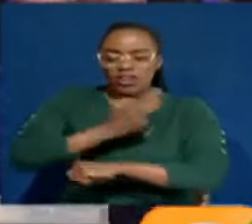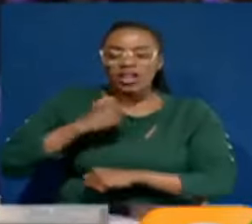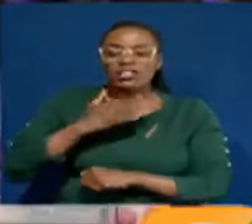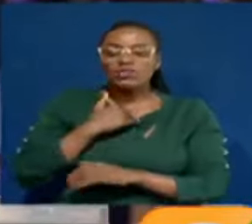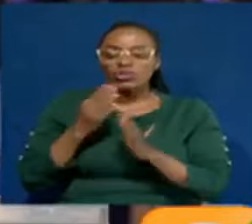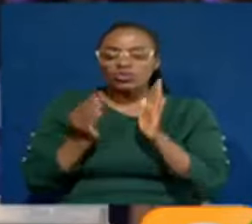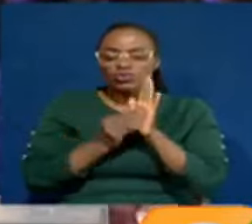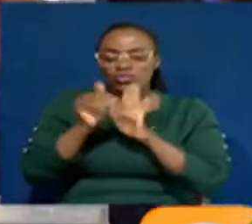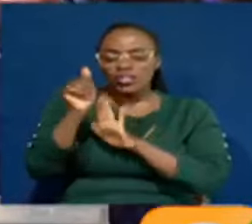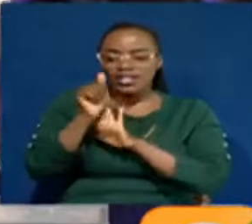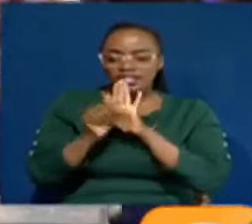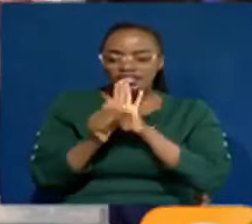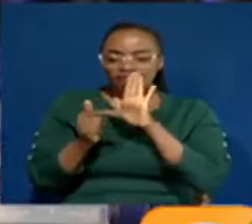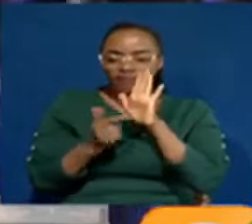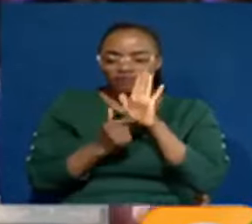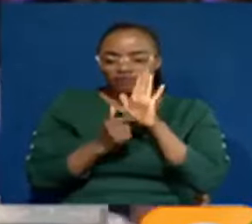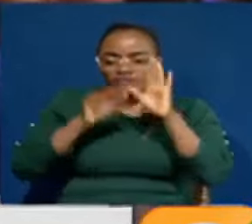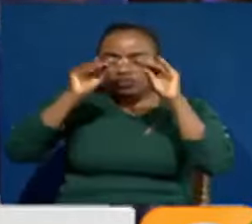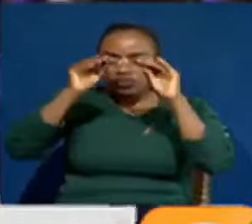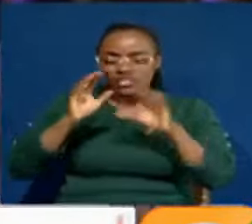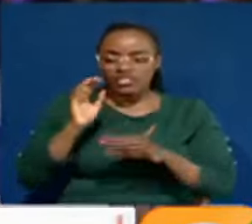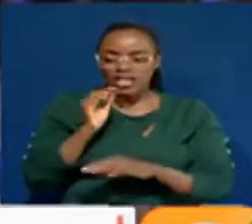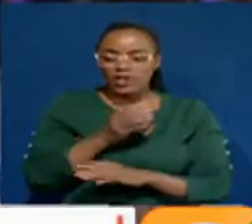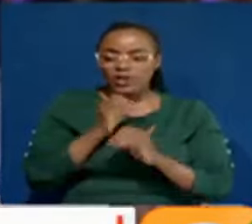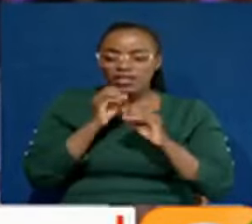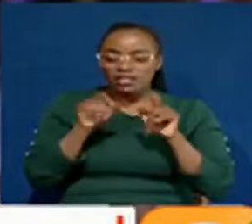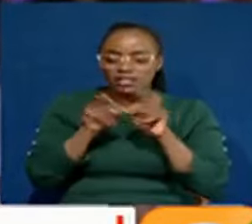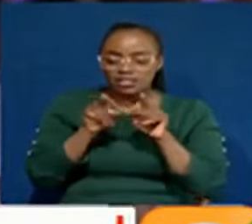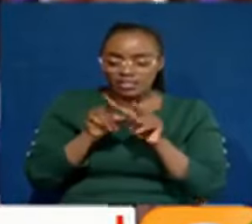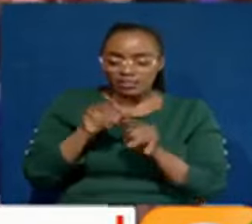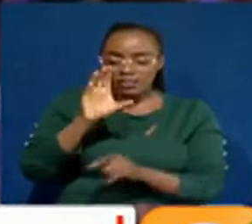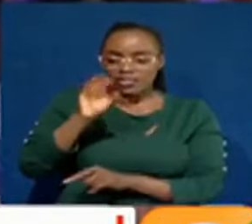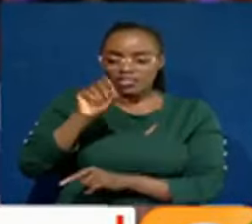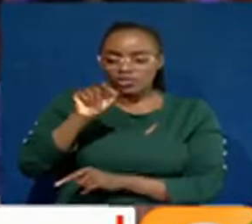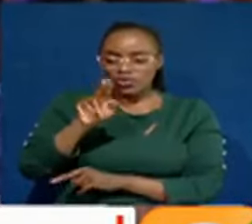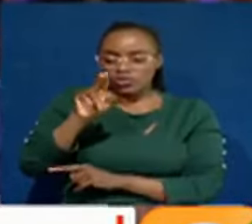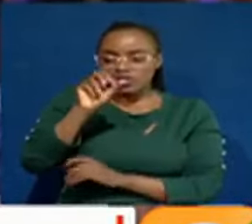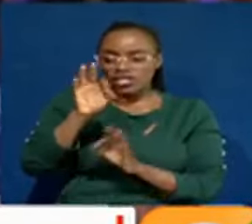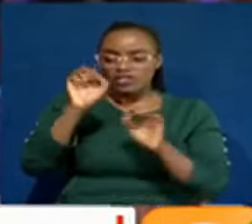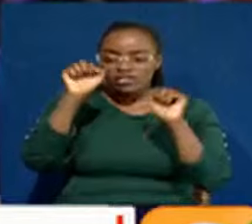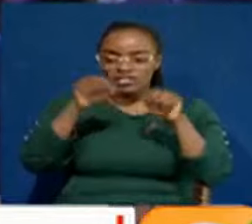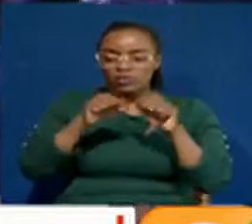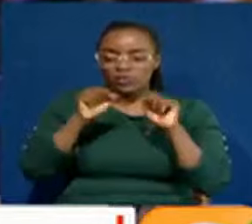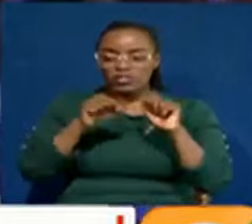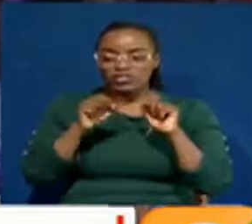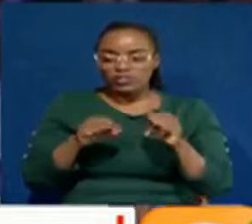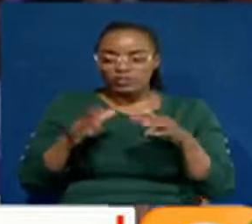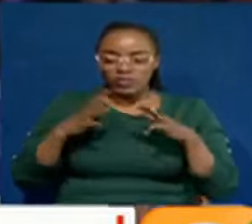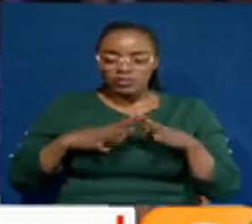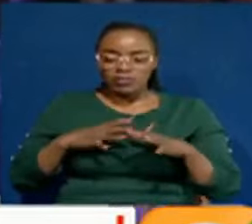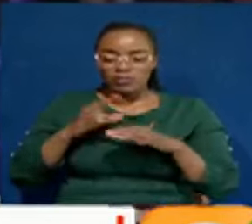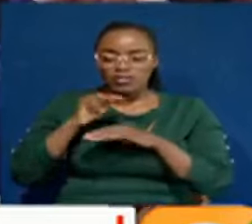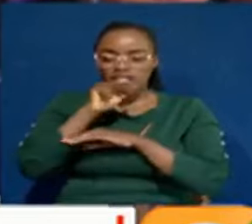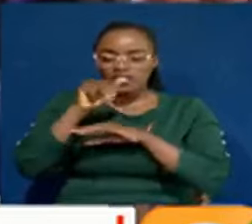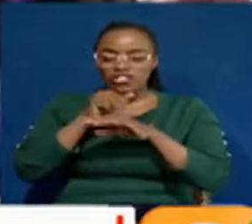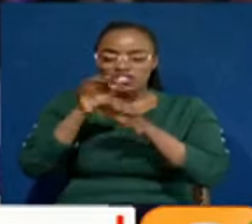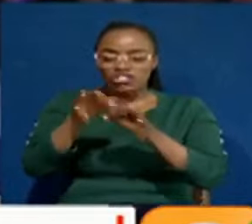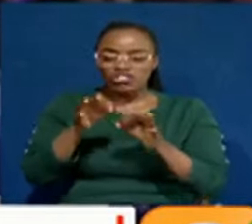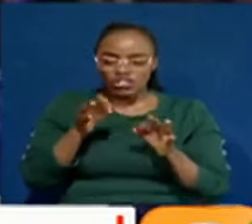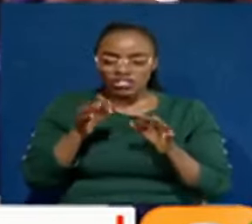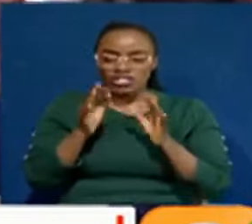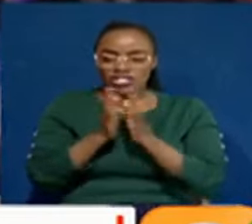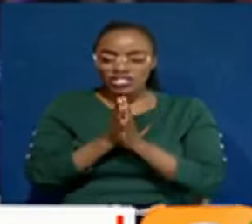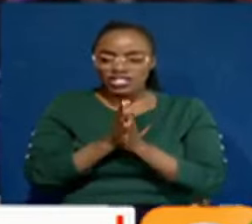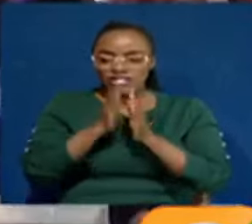kuweka agenda ya walimu wetu mbele kama KOTU sasa. Hili kama itawezekana, watu wa treasury, watu